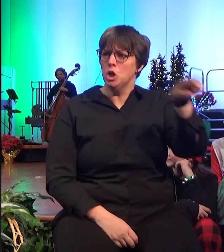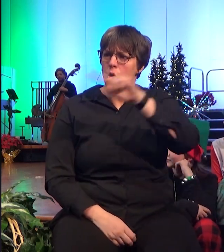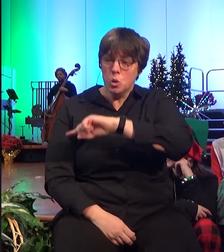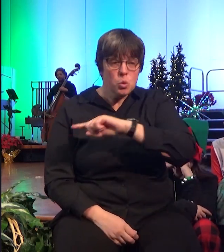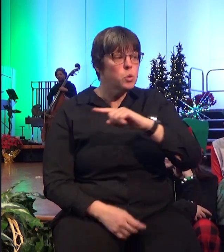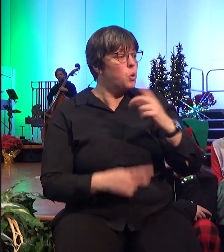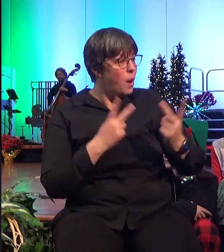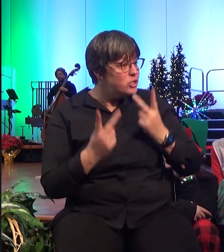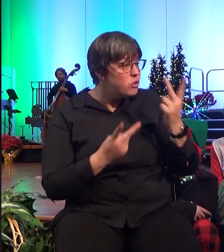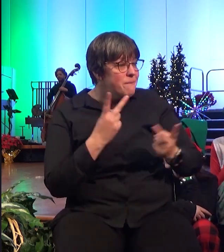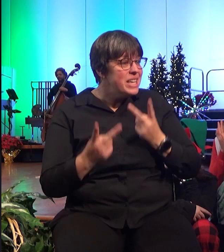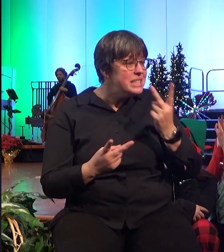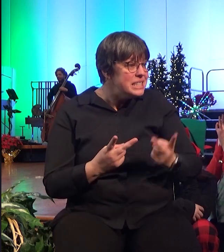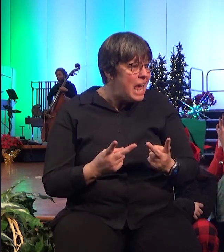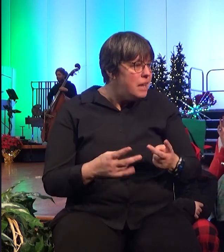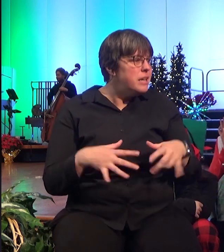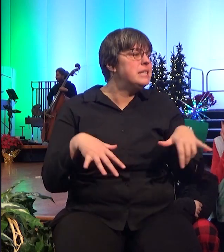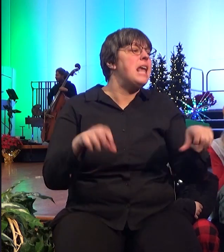visit me?